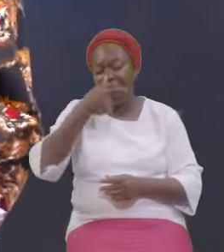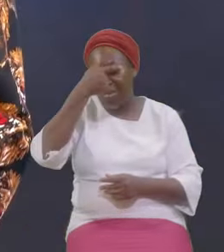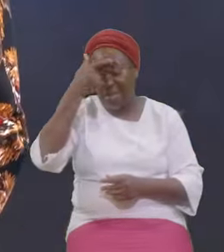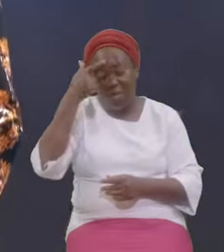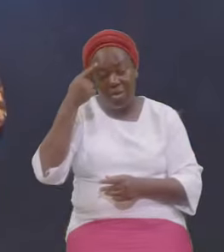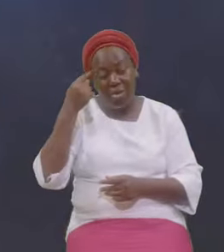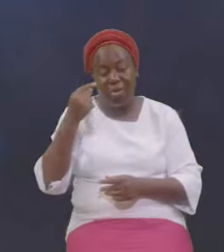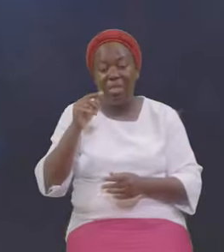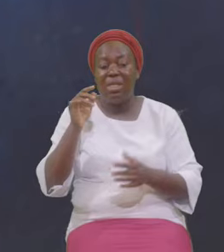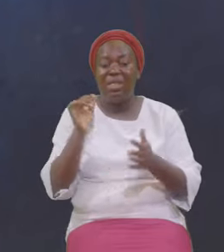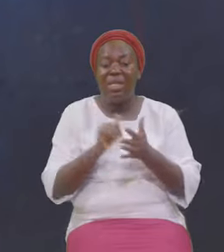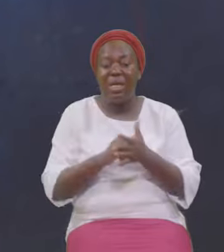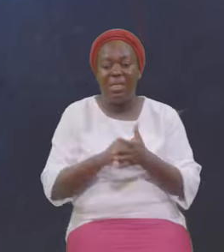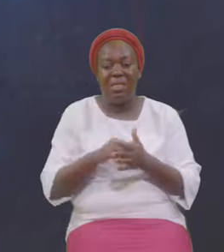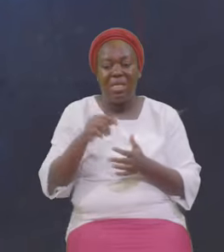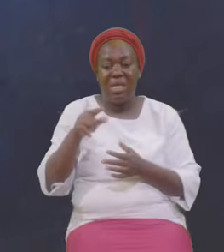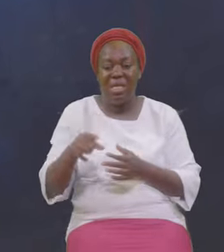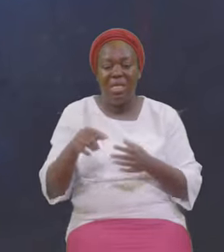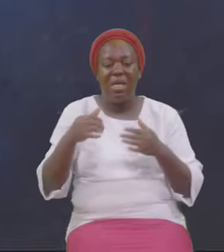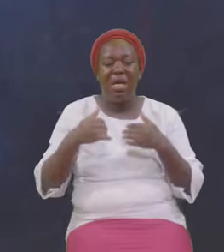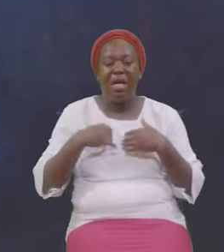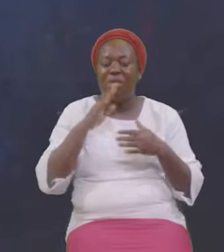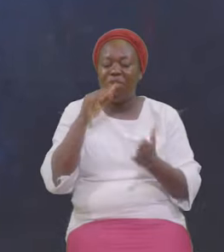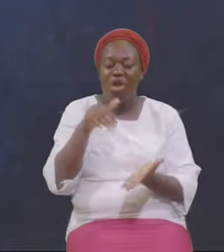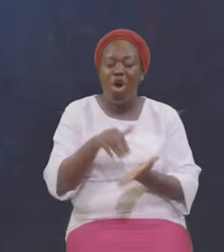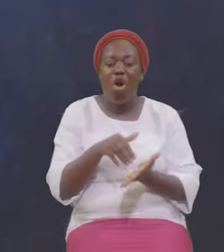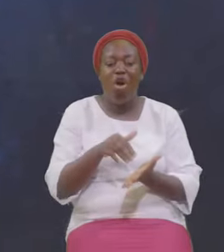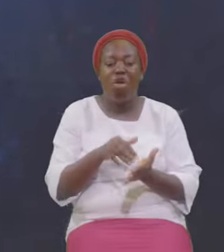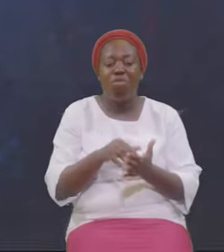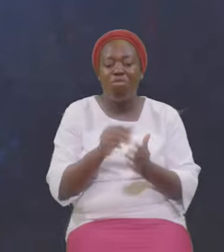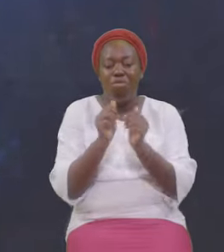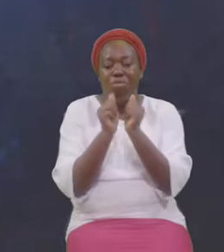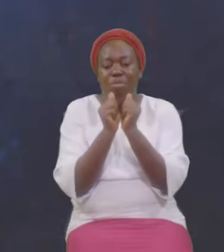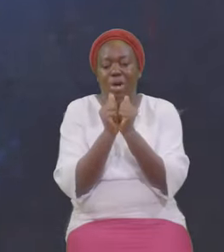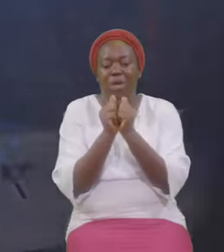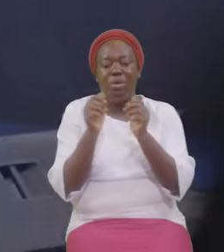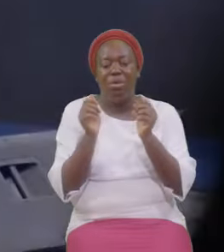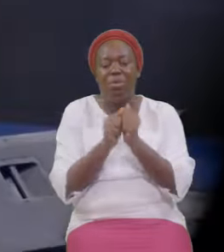he had been often bound with